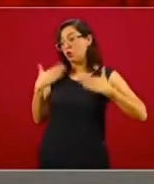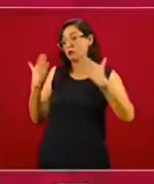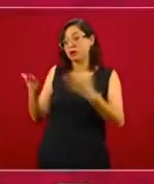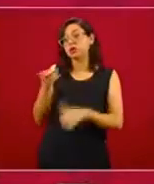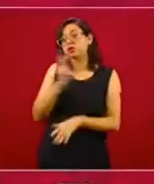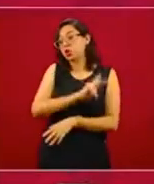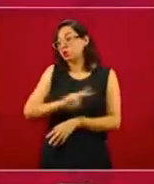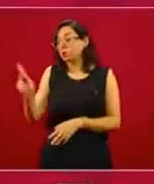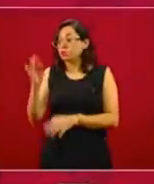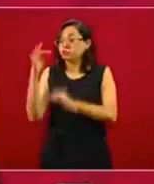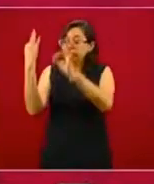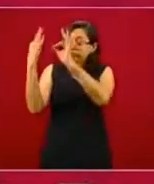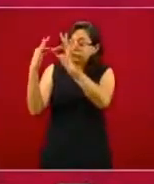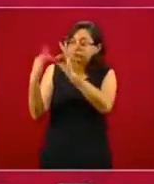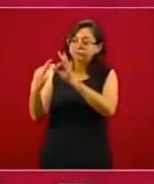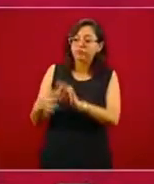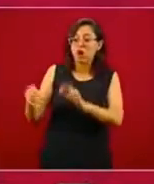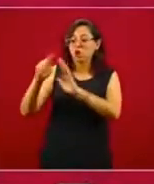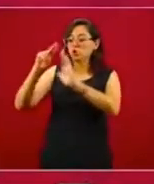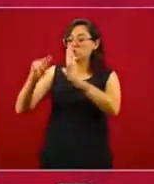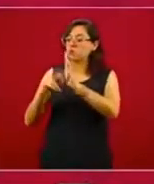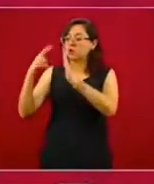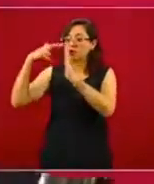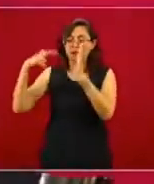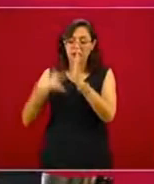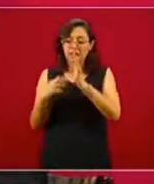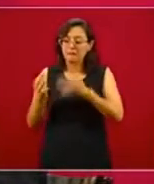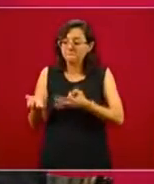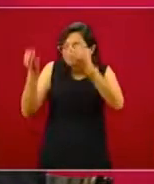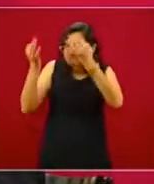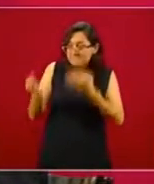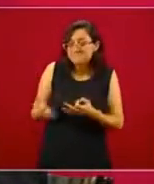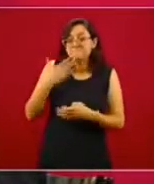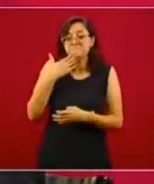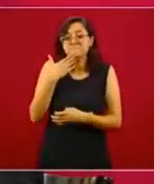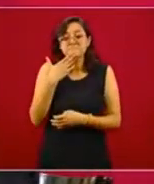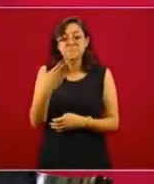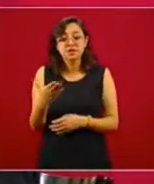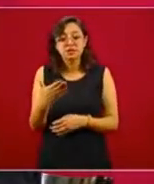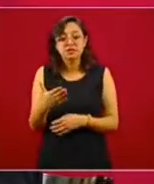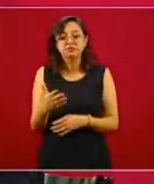system, where we are trusting the